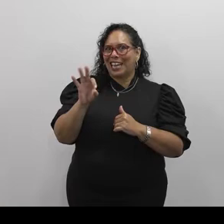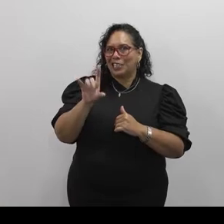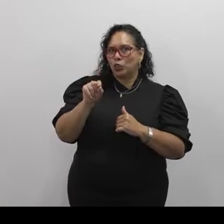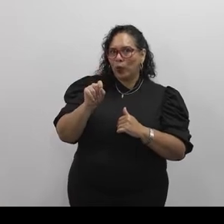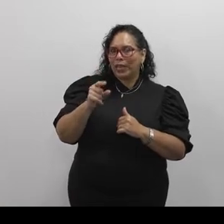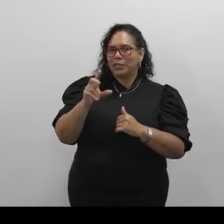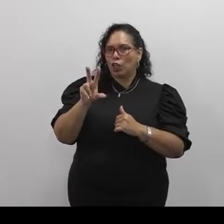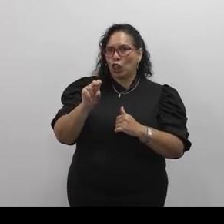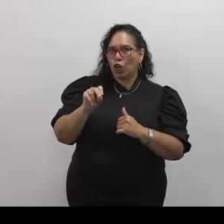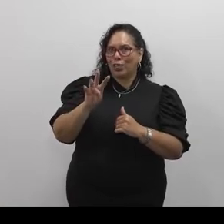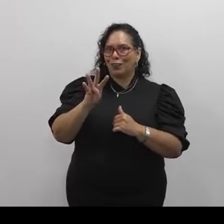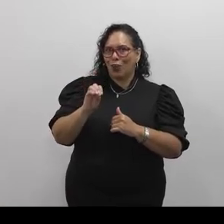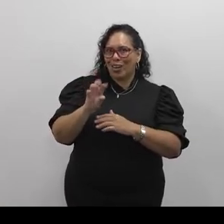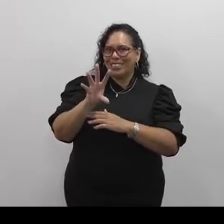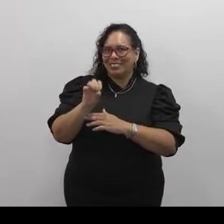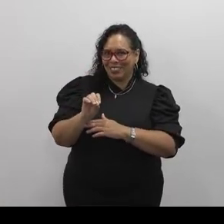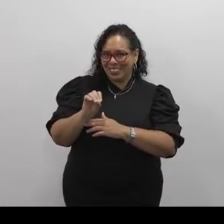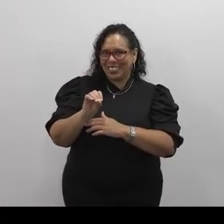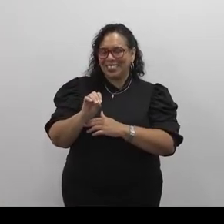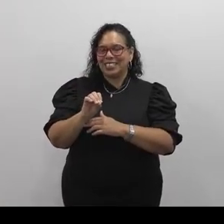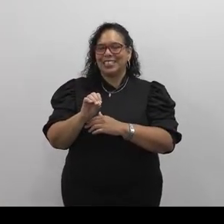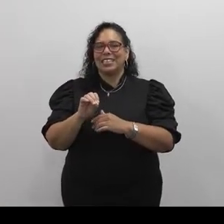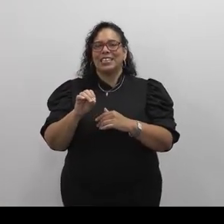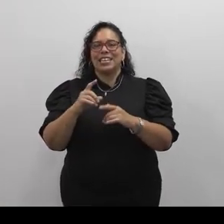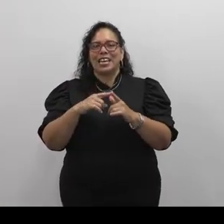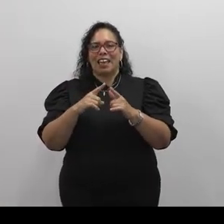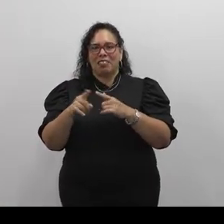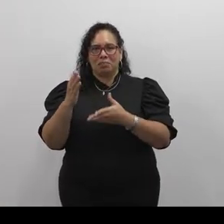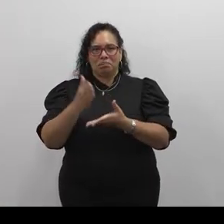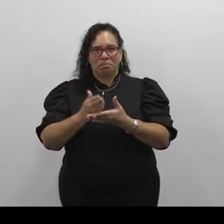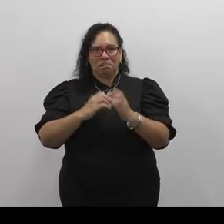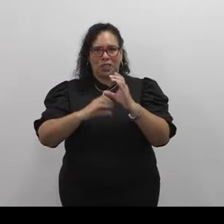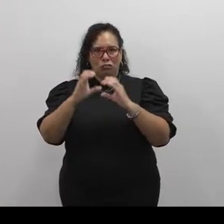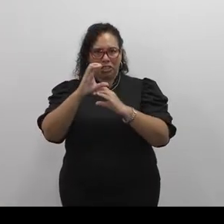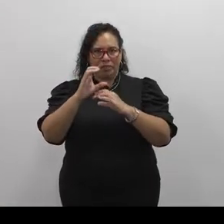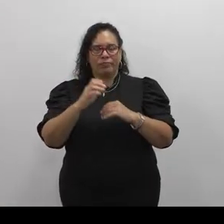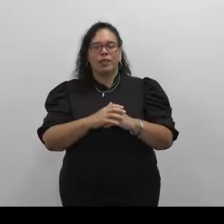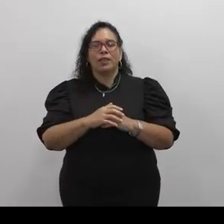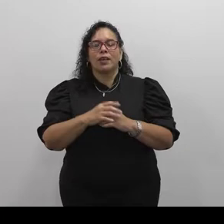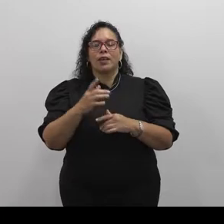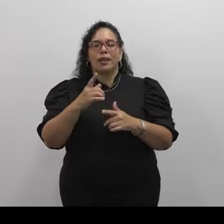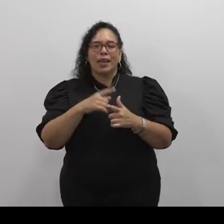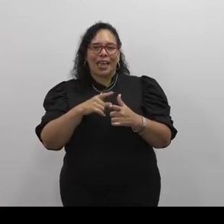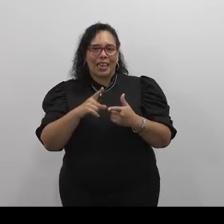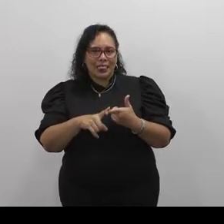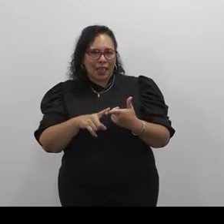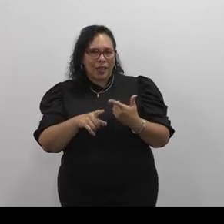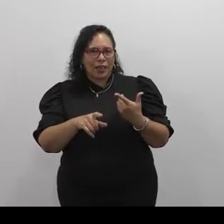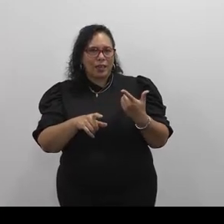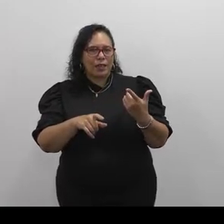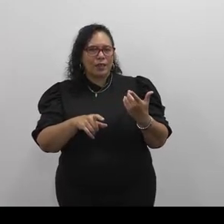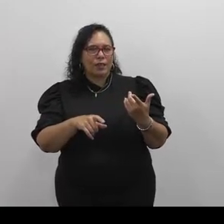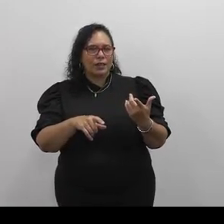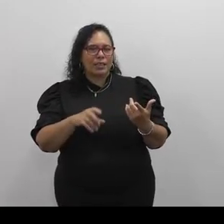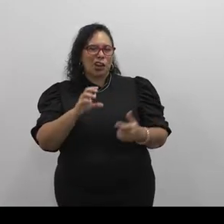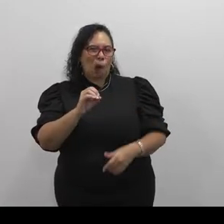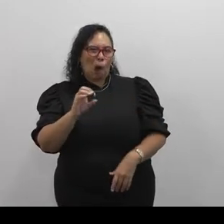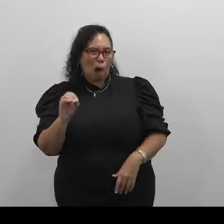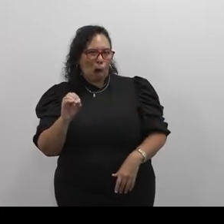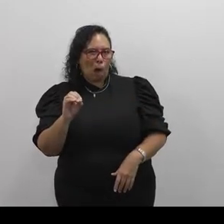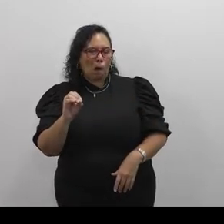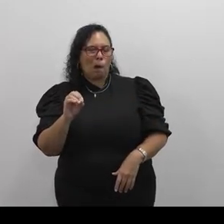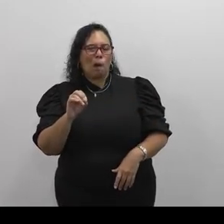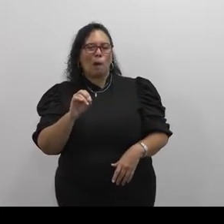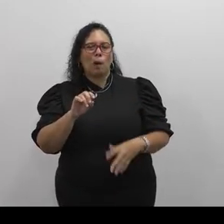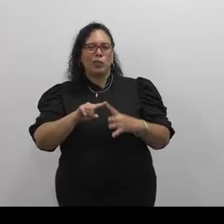40s and 50s, and you talk about that lull. And then we started some building, you know, in the OOs.